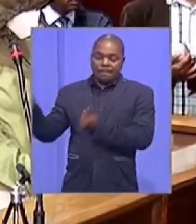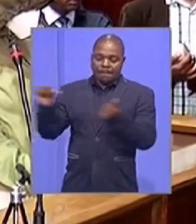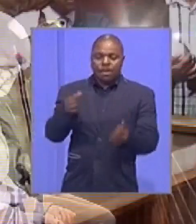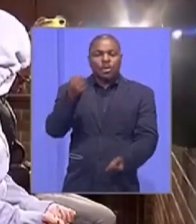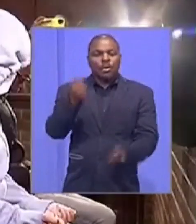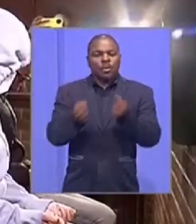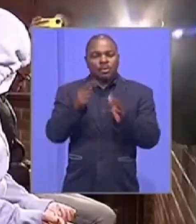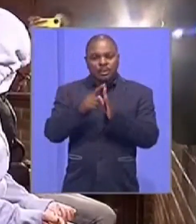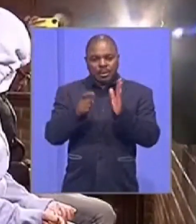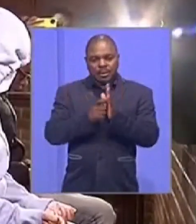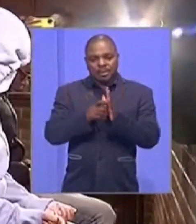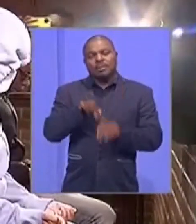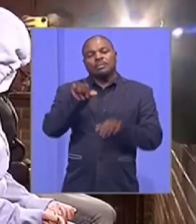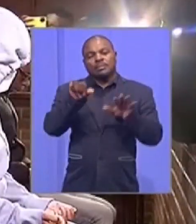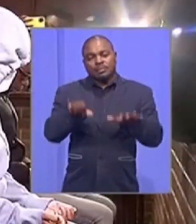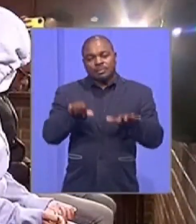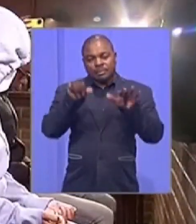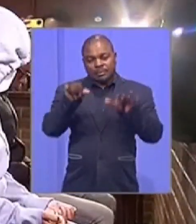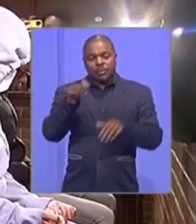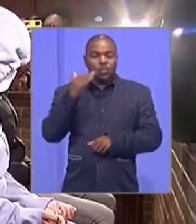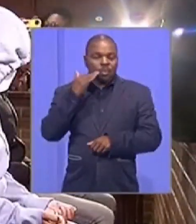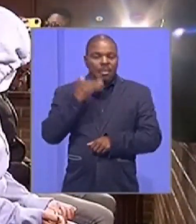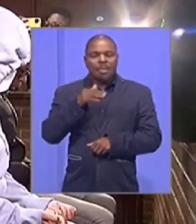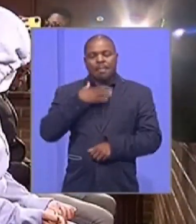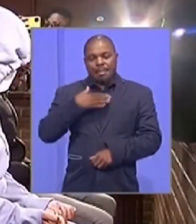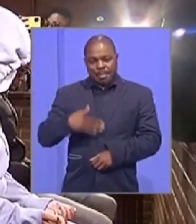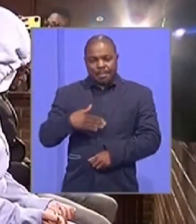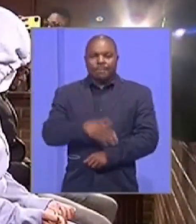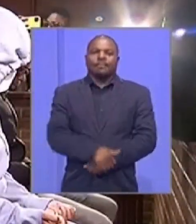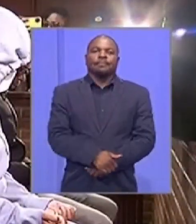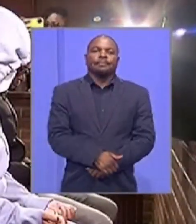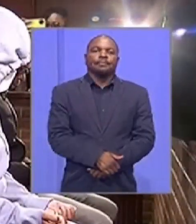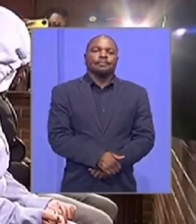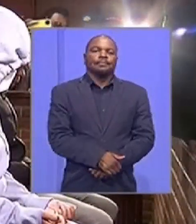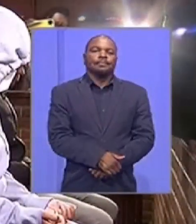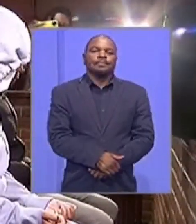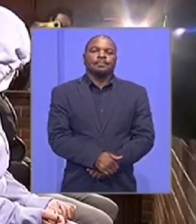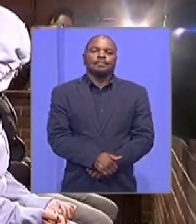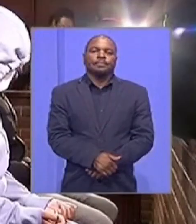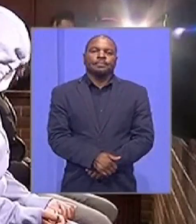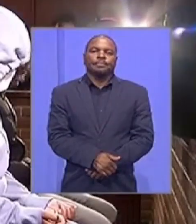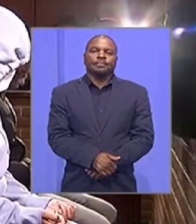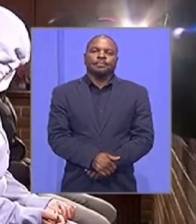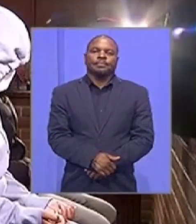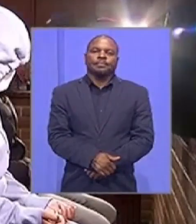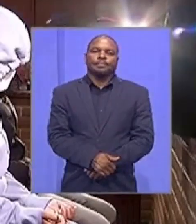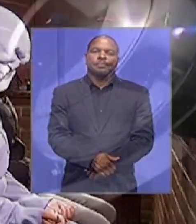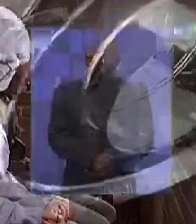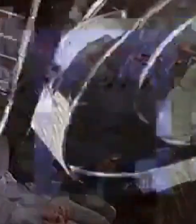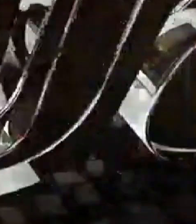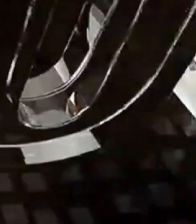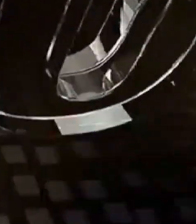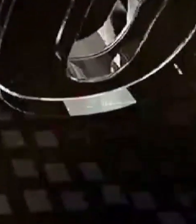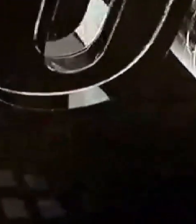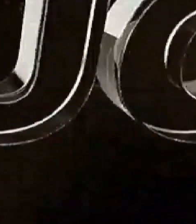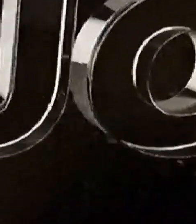letlha la 16 ka motsheganong. Kamogelo Siekwi, SABC News, Bloemfontein.